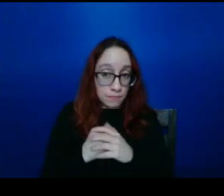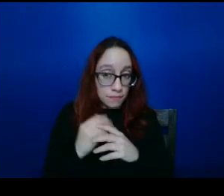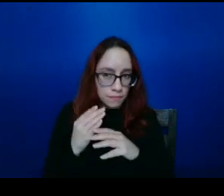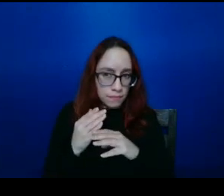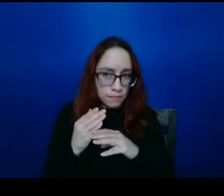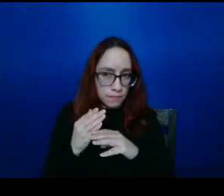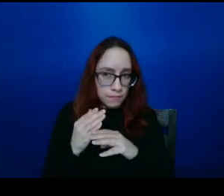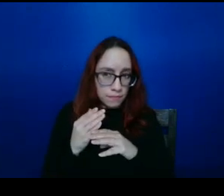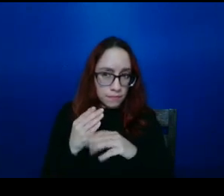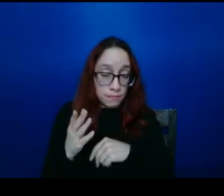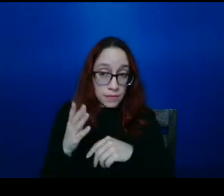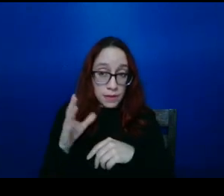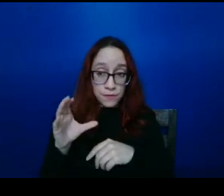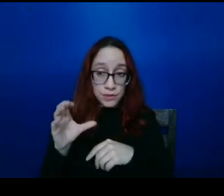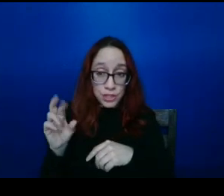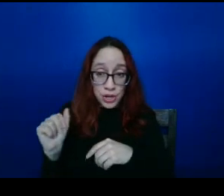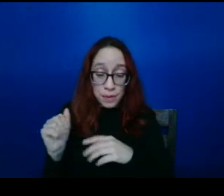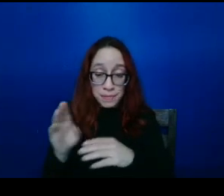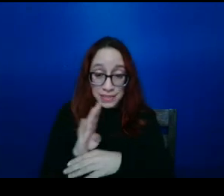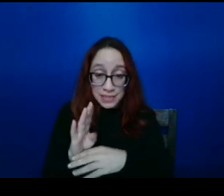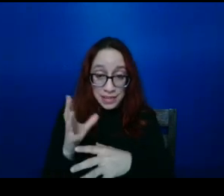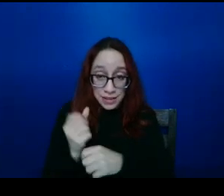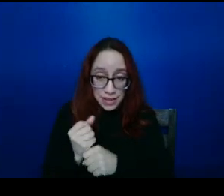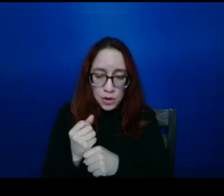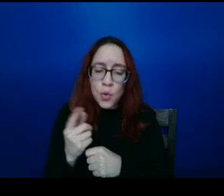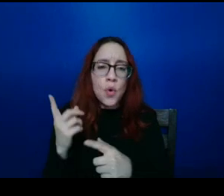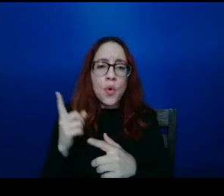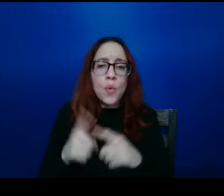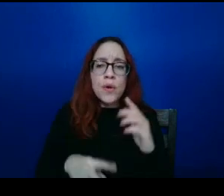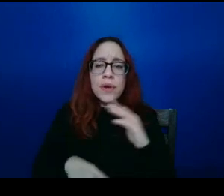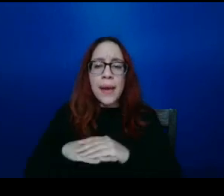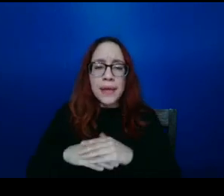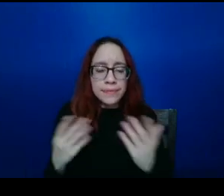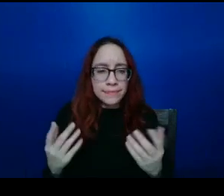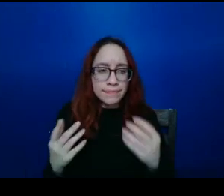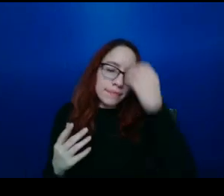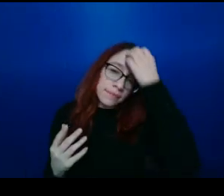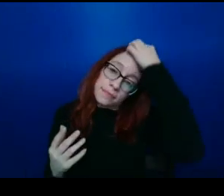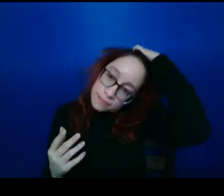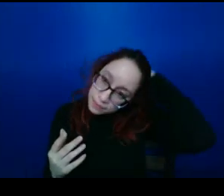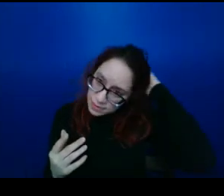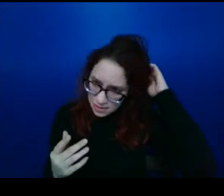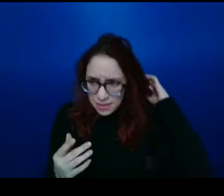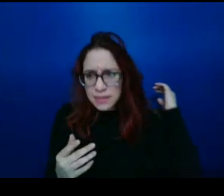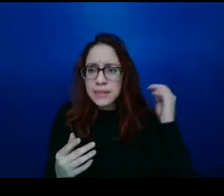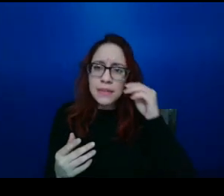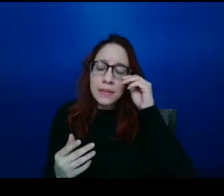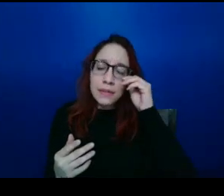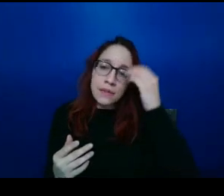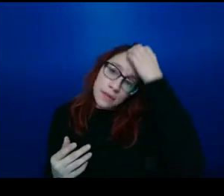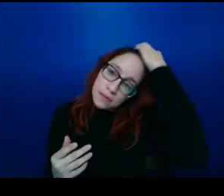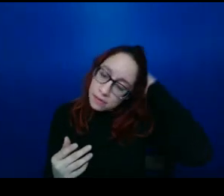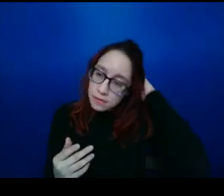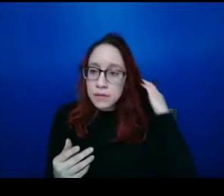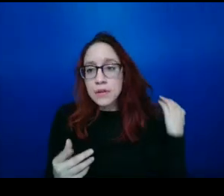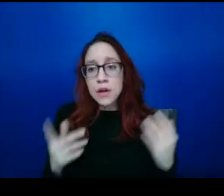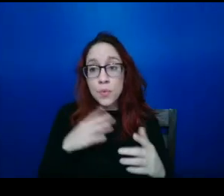to the CRA businesses that have received, like, what are we capping, I guess, is the question, because are we capping